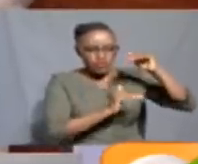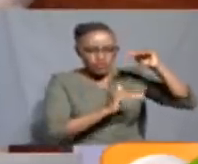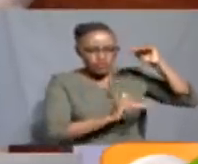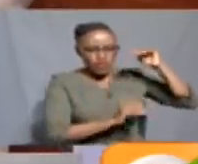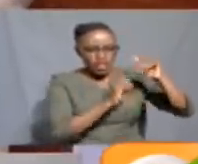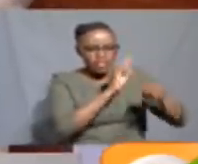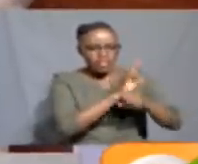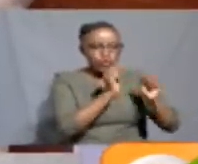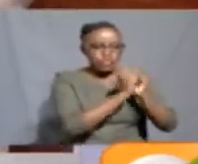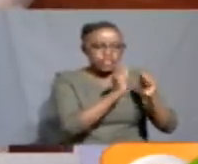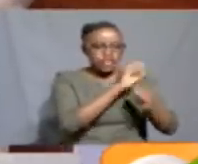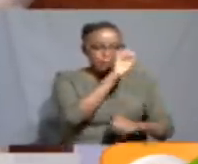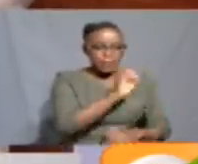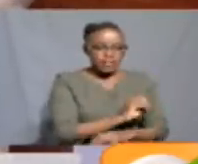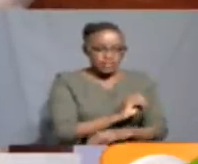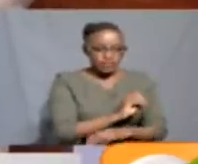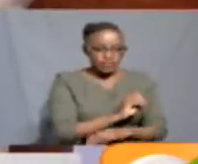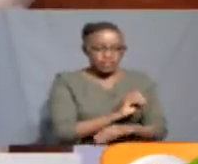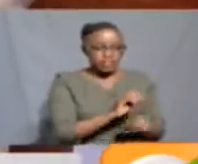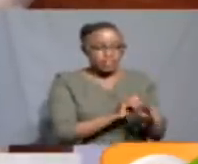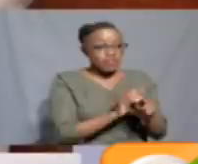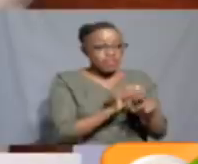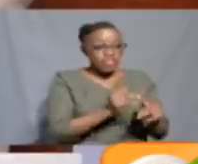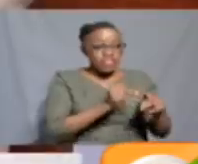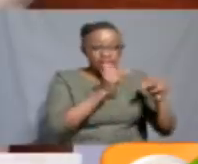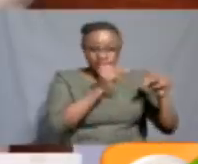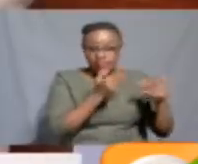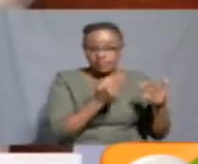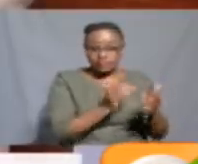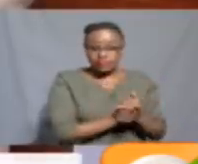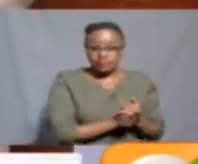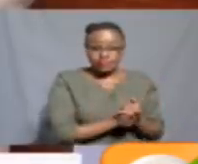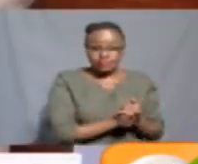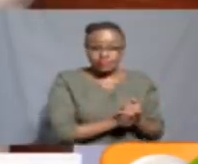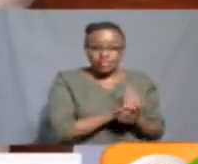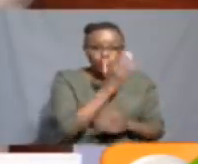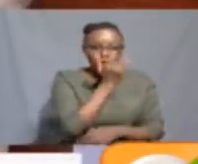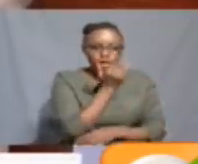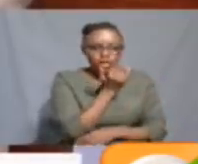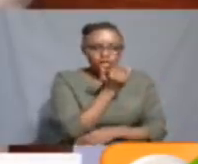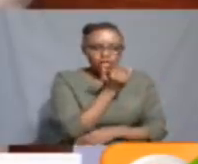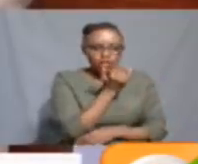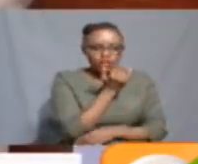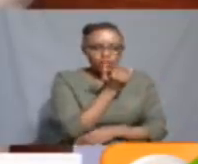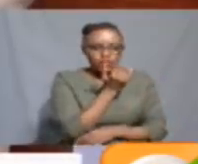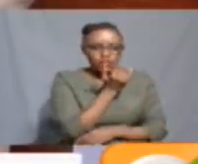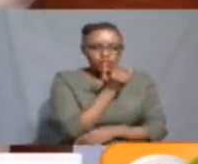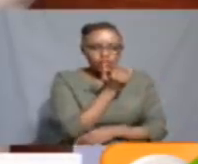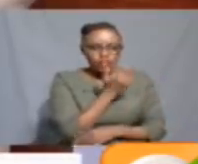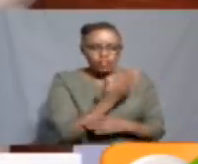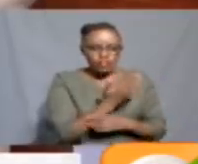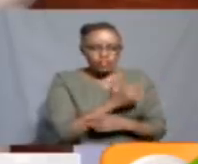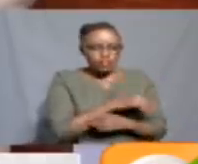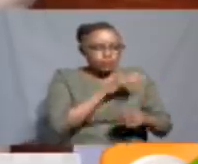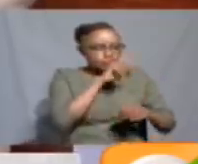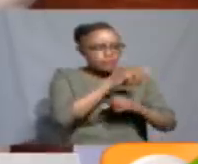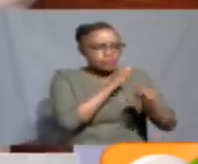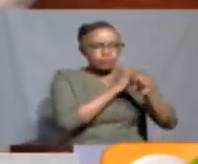or 12% higher costly than any other else. Why? So what do we should be